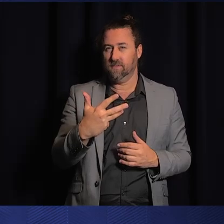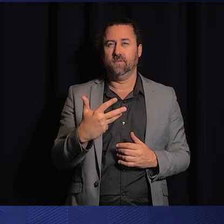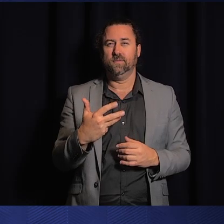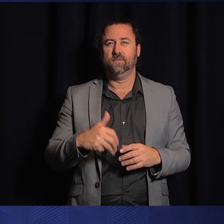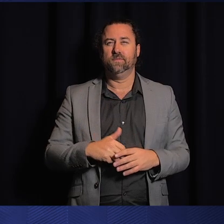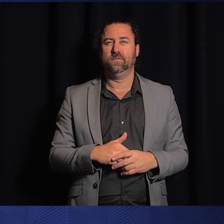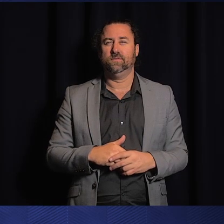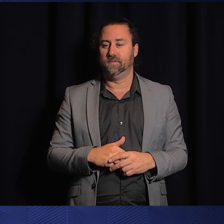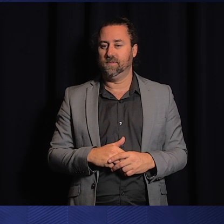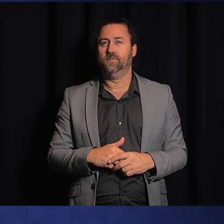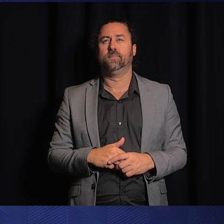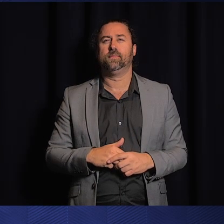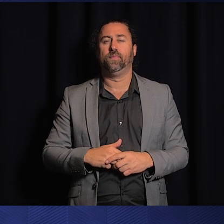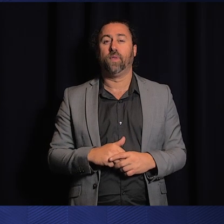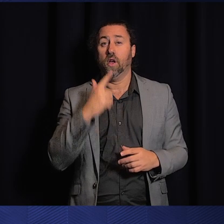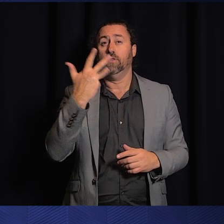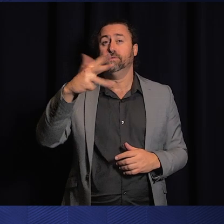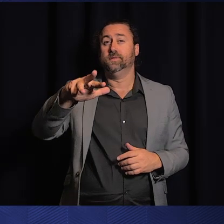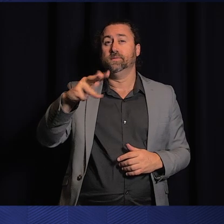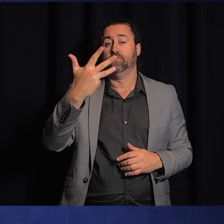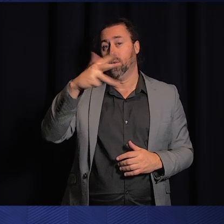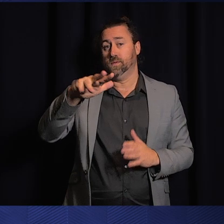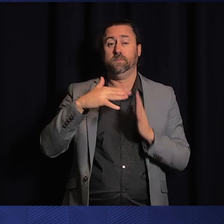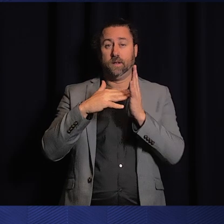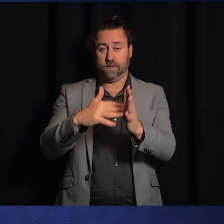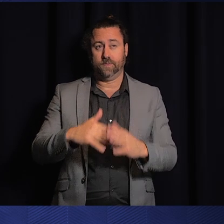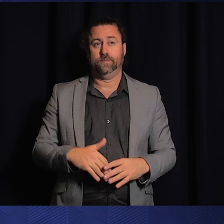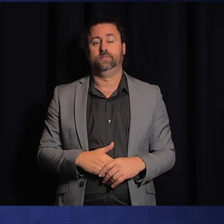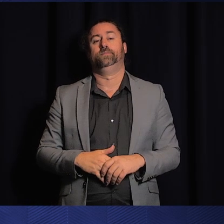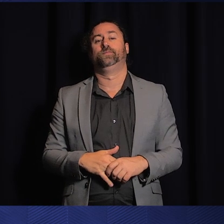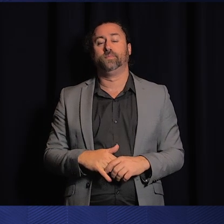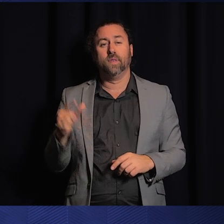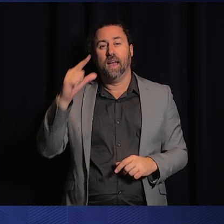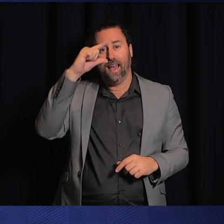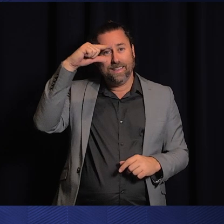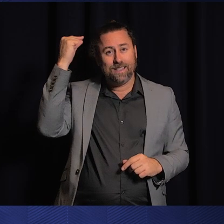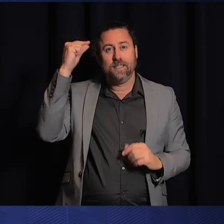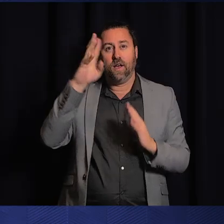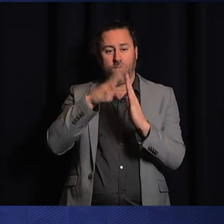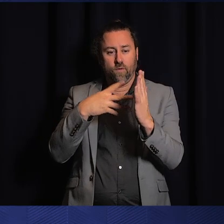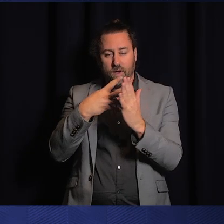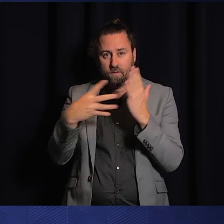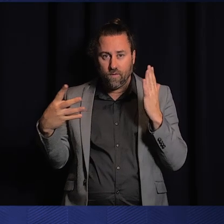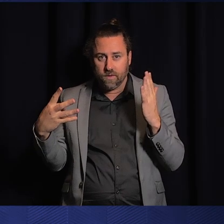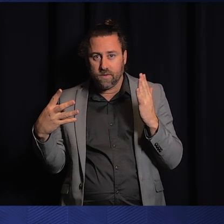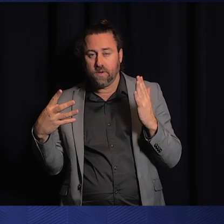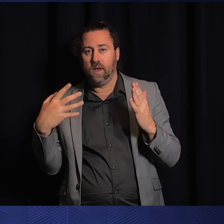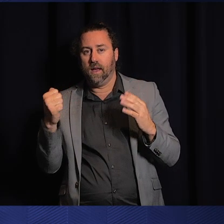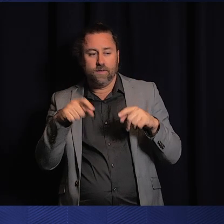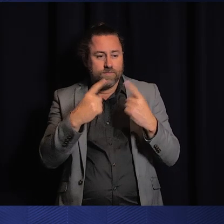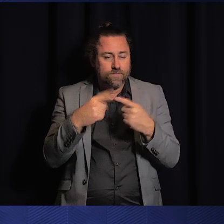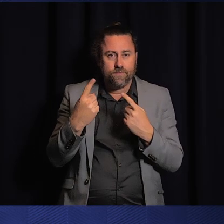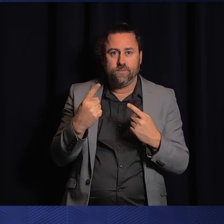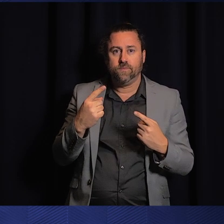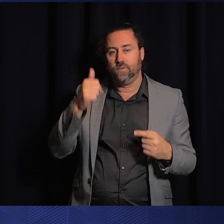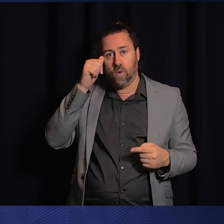We also have knowledge that displacement can be reduced. Sendai Framework, Cancun Adaptation Framework,